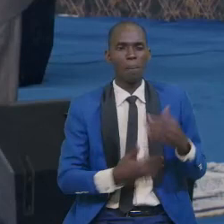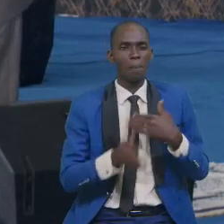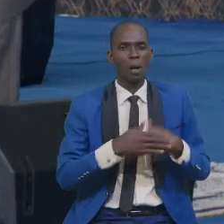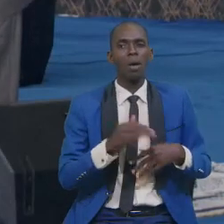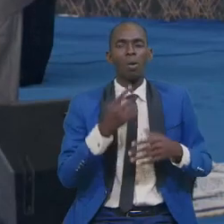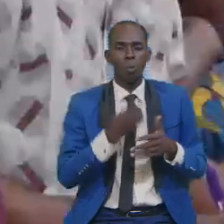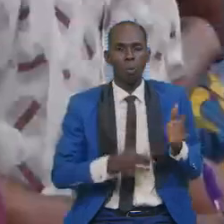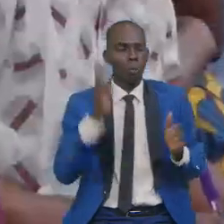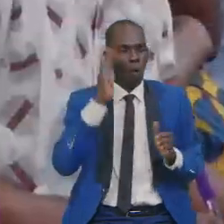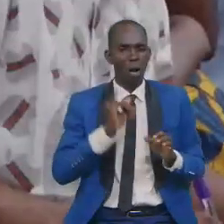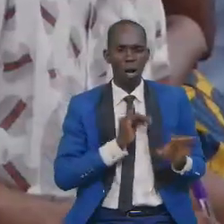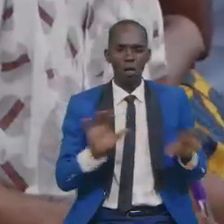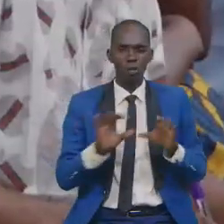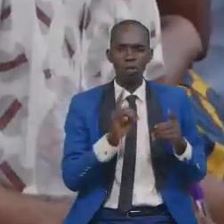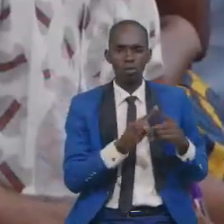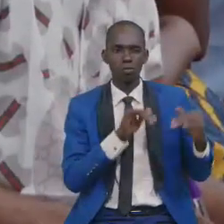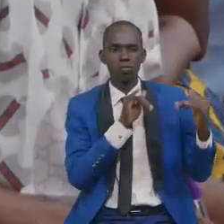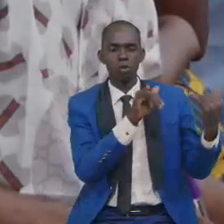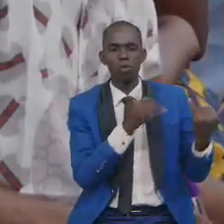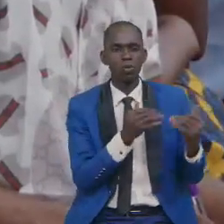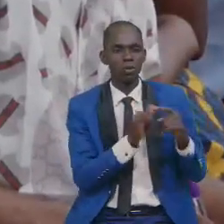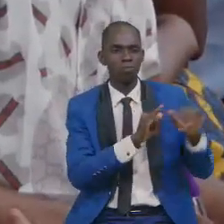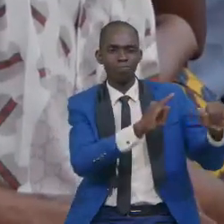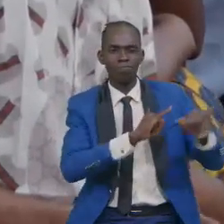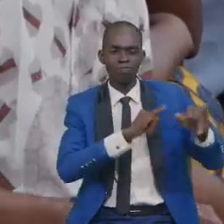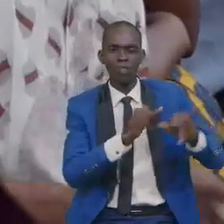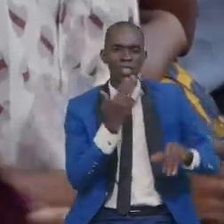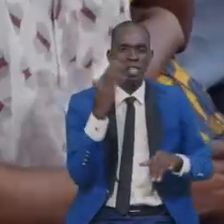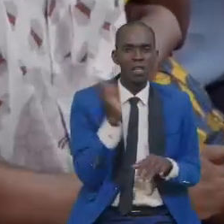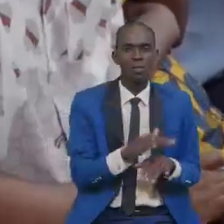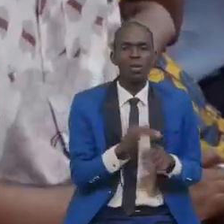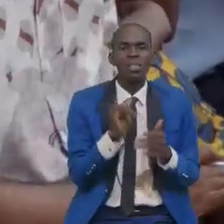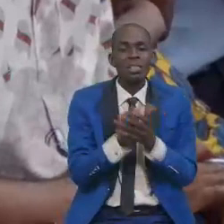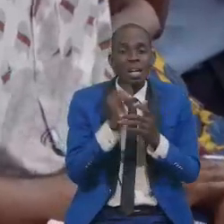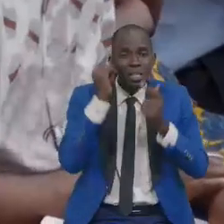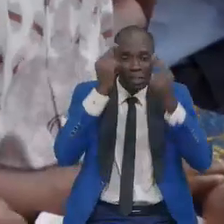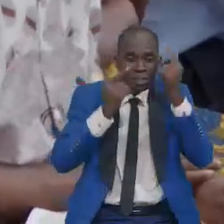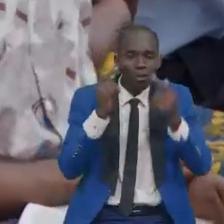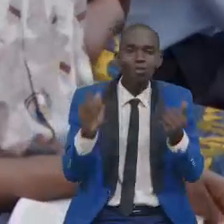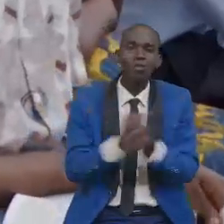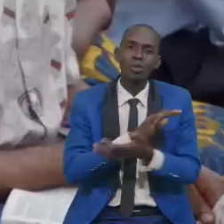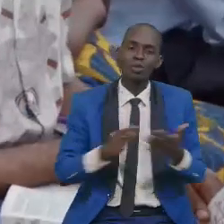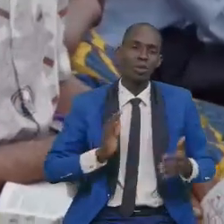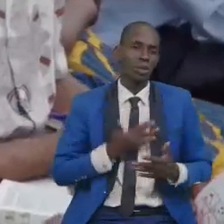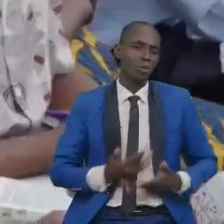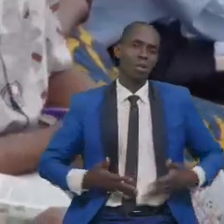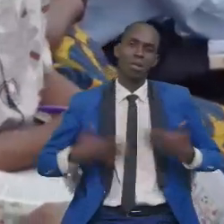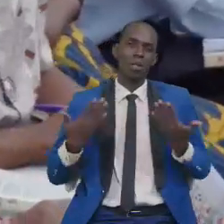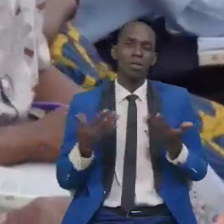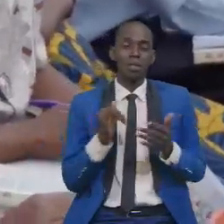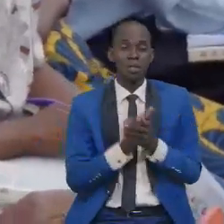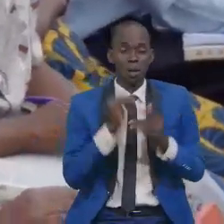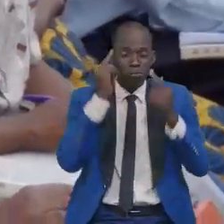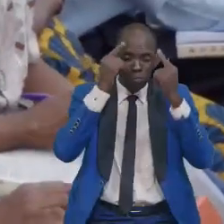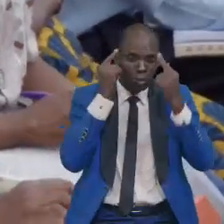to do and get and retaliate you know those thoughts and they spoil Our Lives they are they ruffle